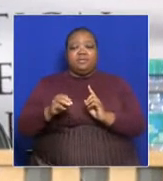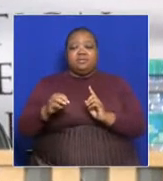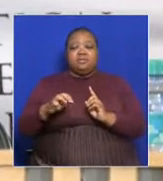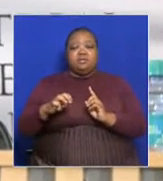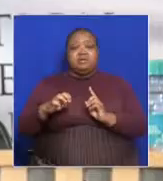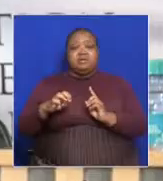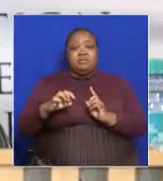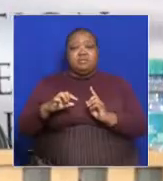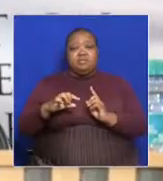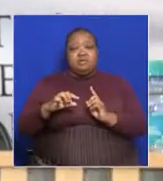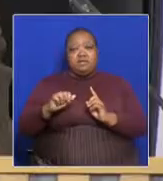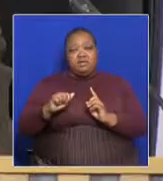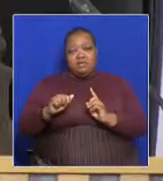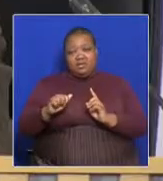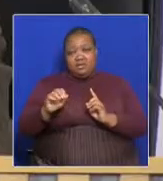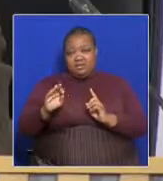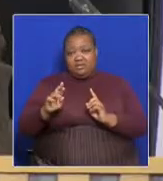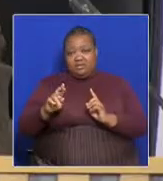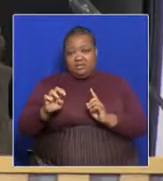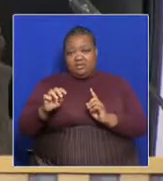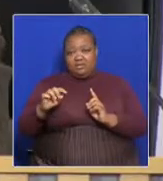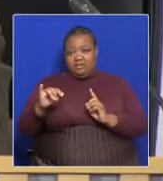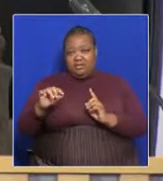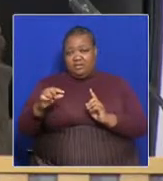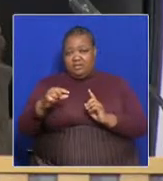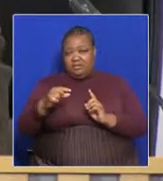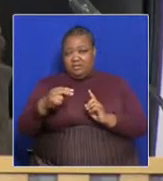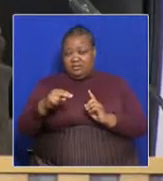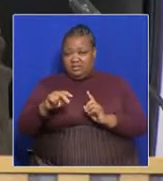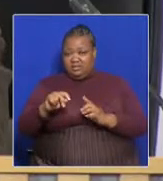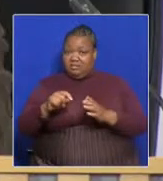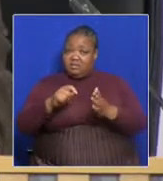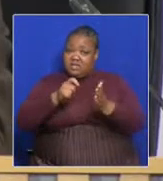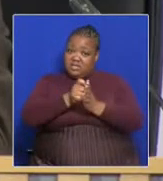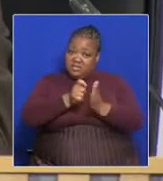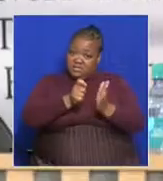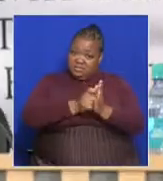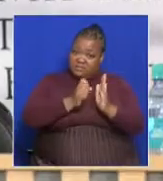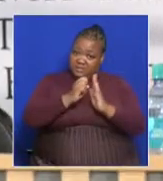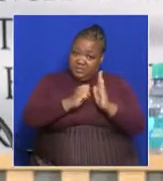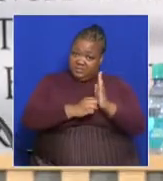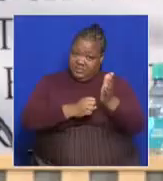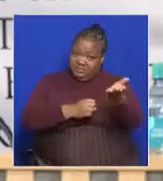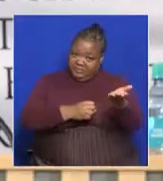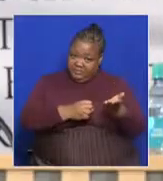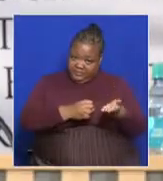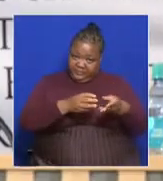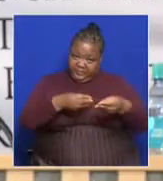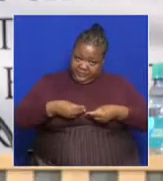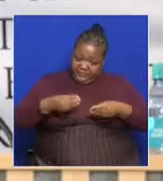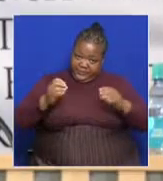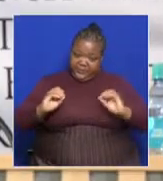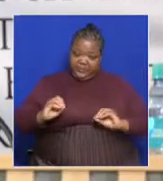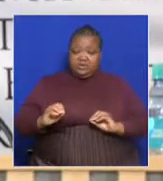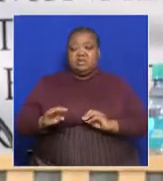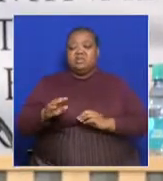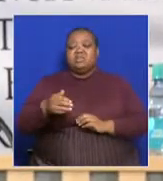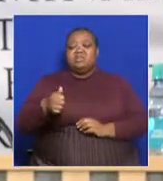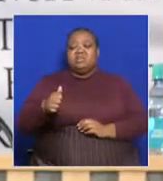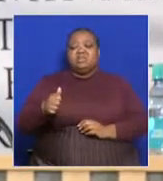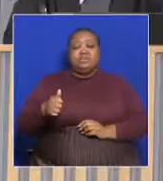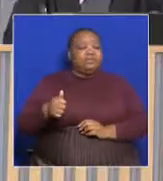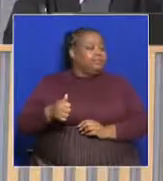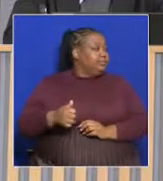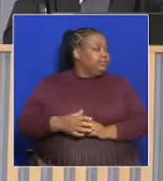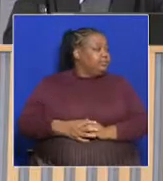never took that statement. It's a fact. Yes, I did Okay. not. Yes. Now, if you go to 654, You confirm that you took